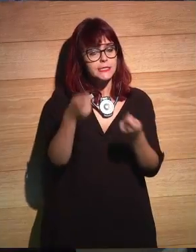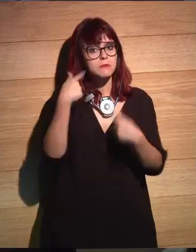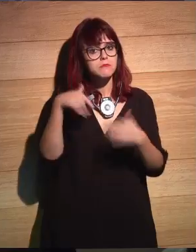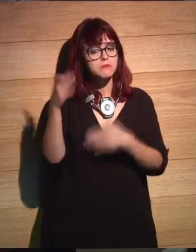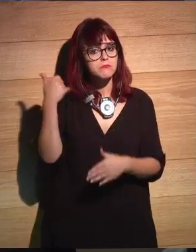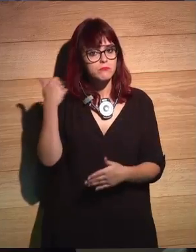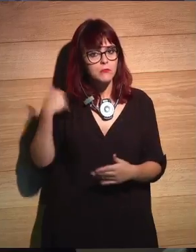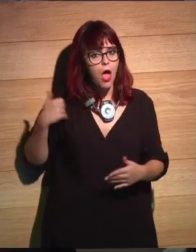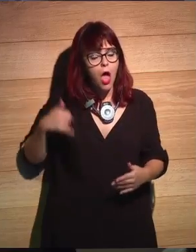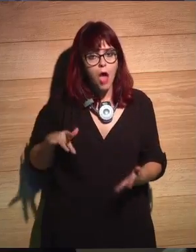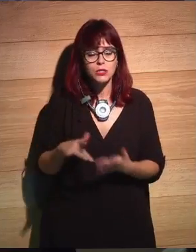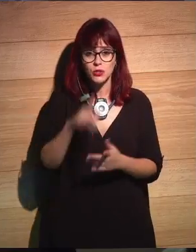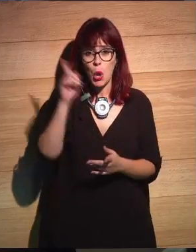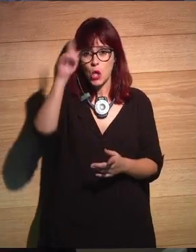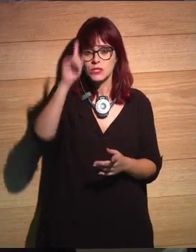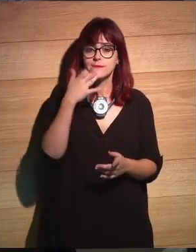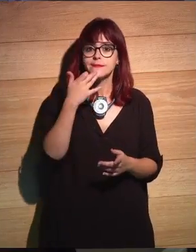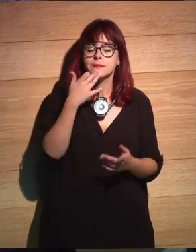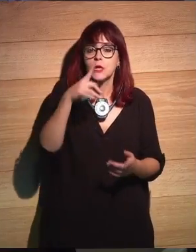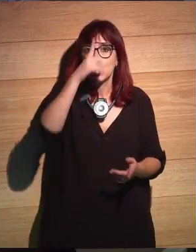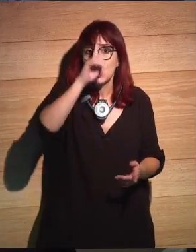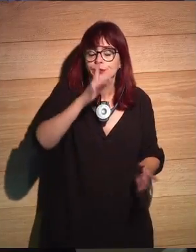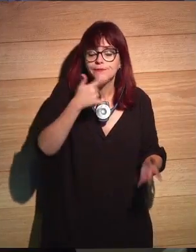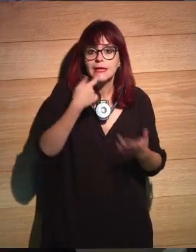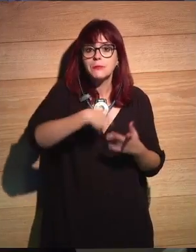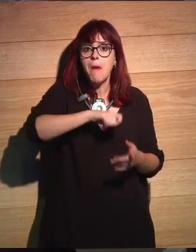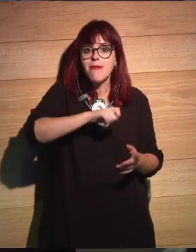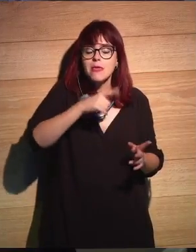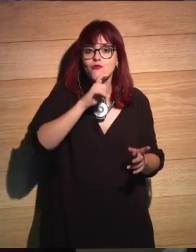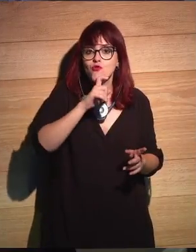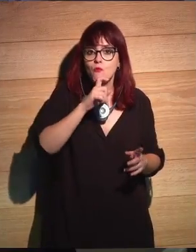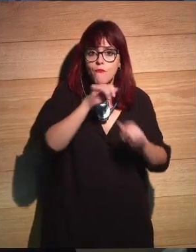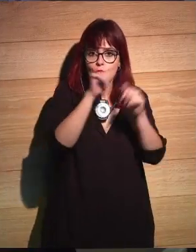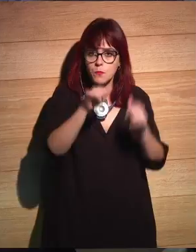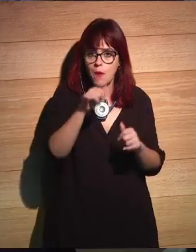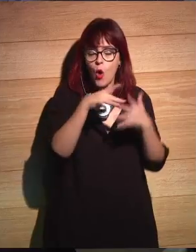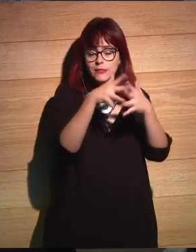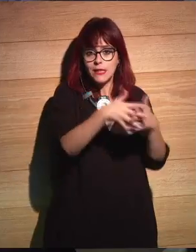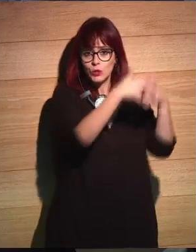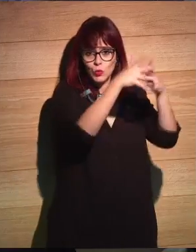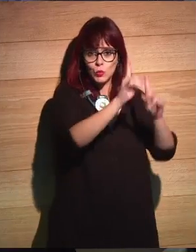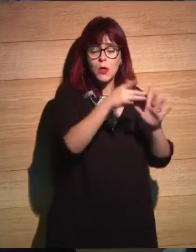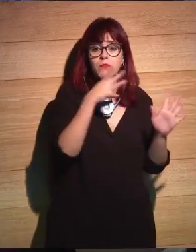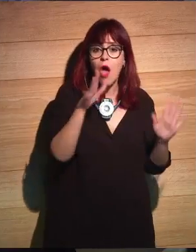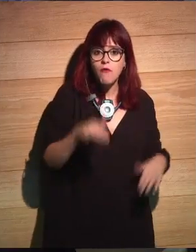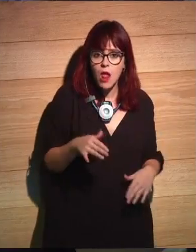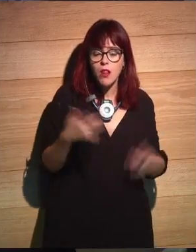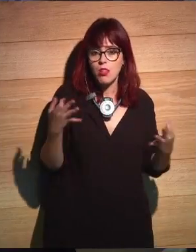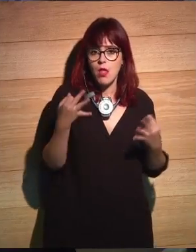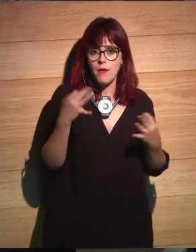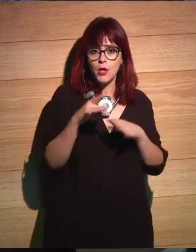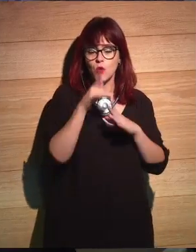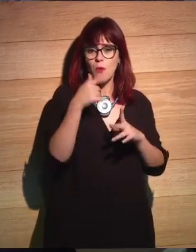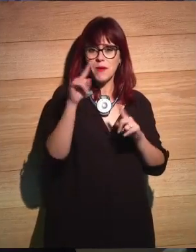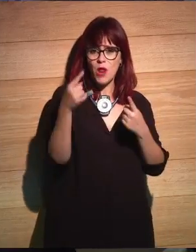States, for example, I don't know what it's like in Spain, are always surprised by that, because you have to have an agent before you can even